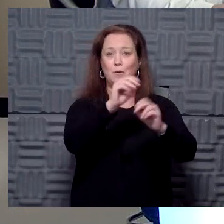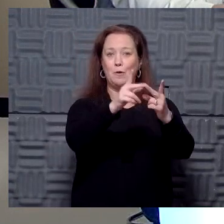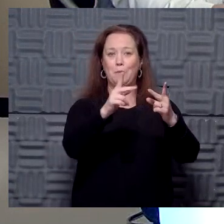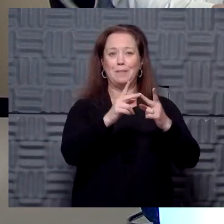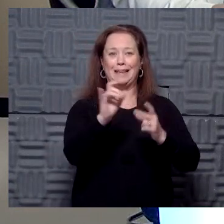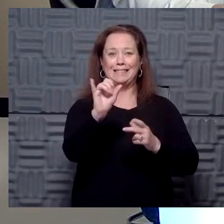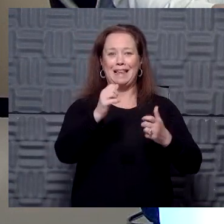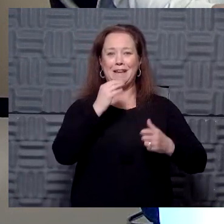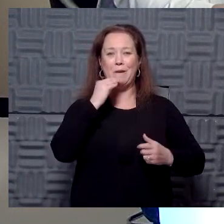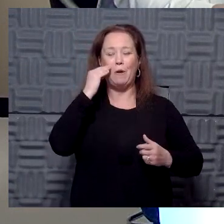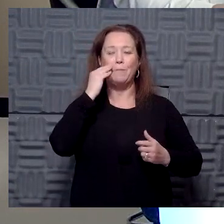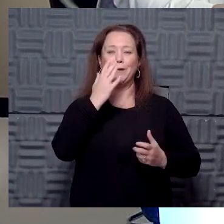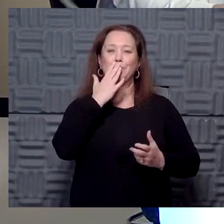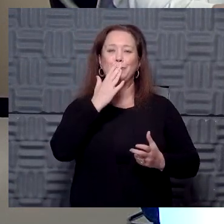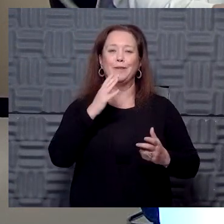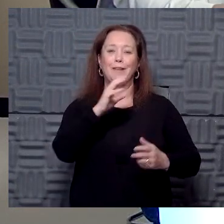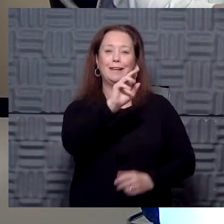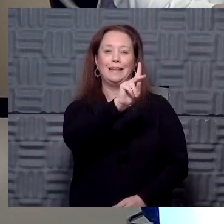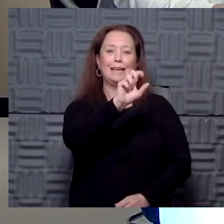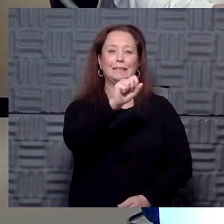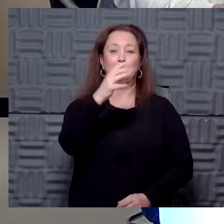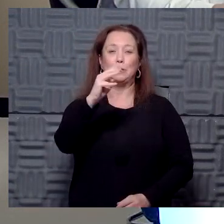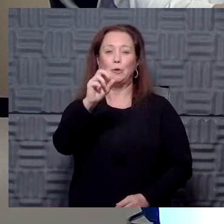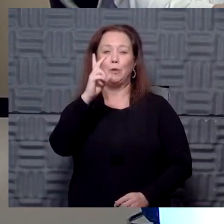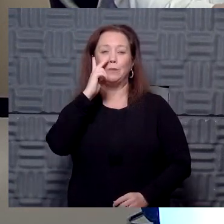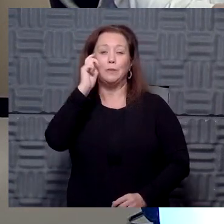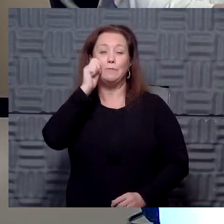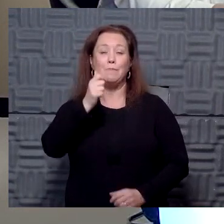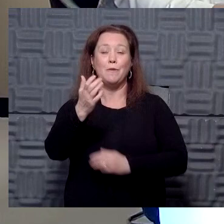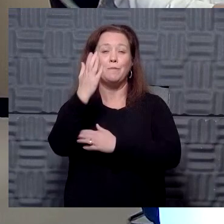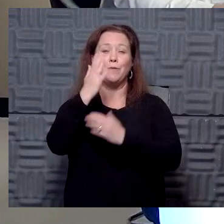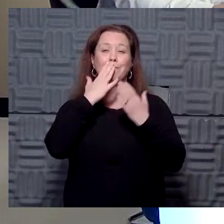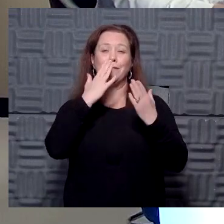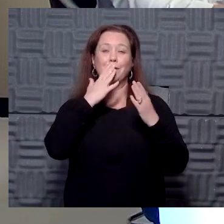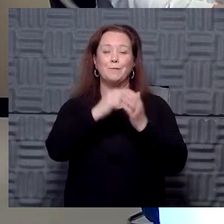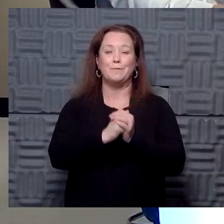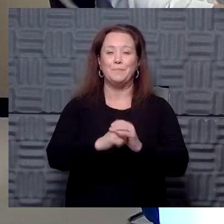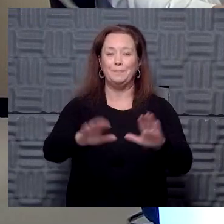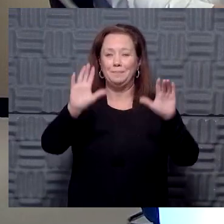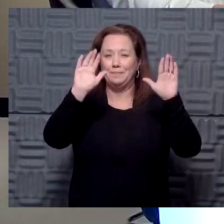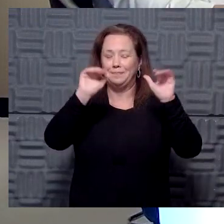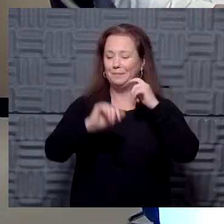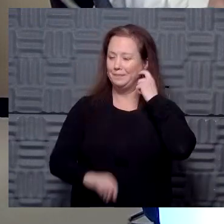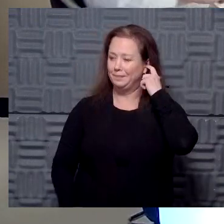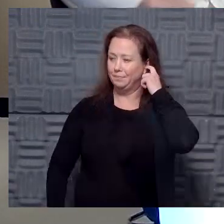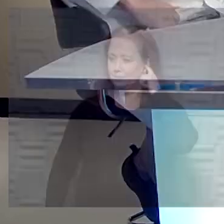like home. Good combination, folks. We'll see you tomorrow morning. Thank you.